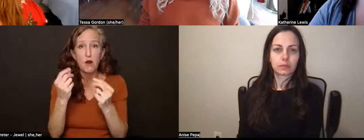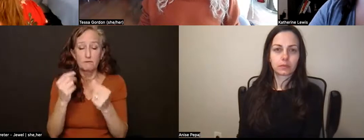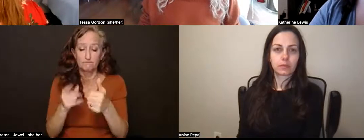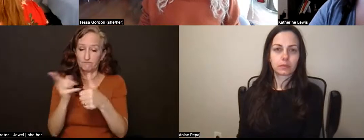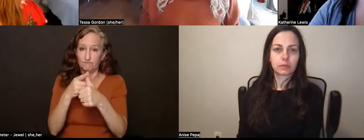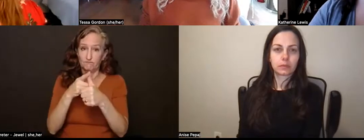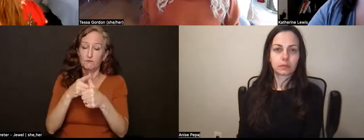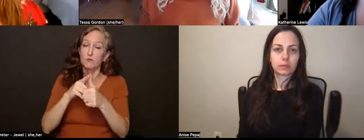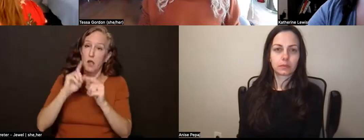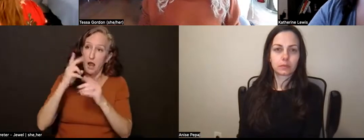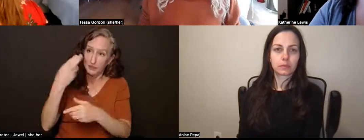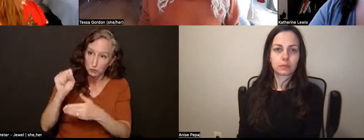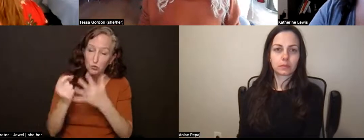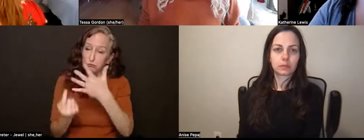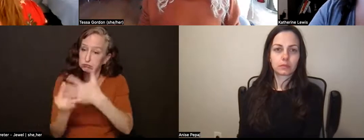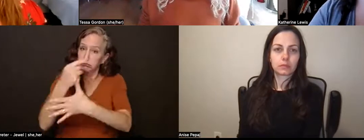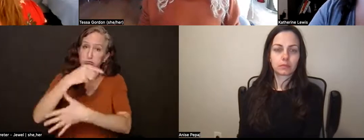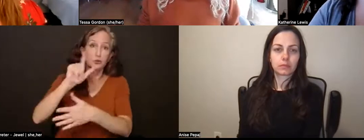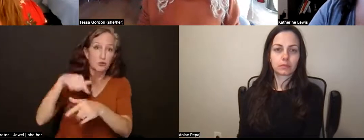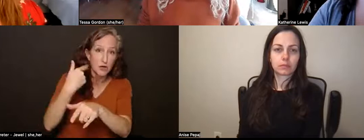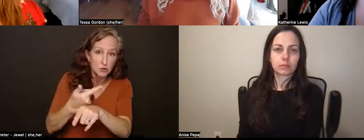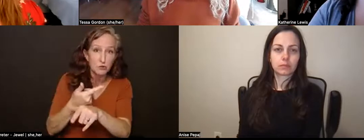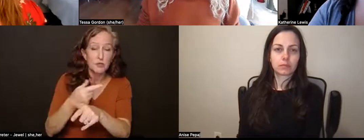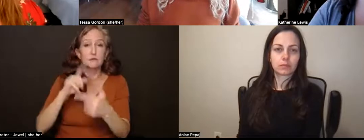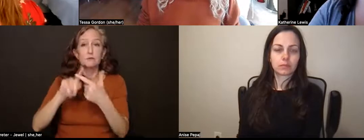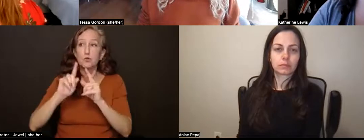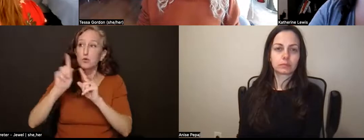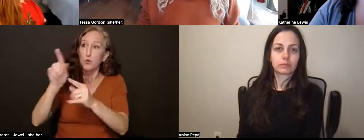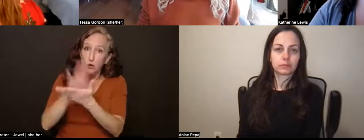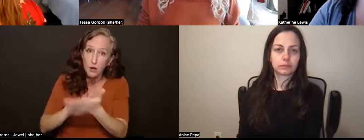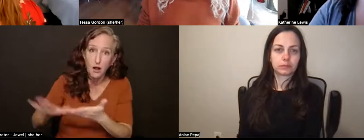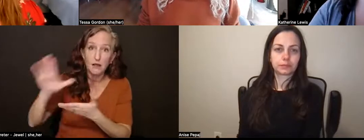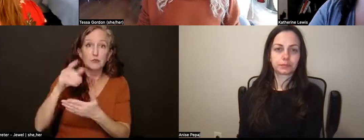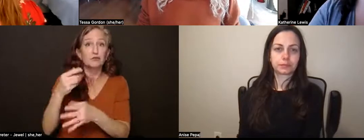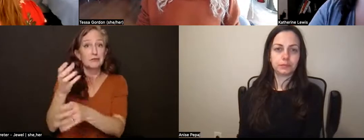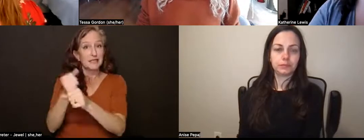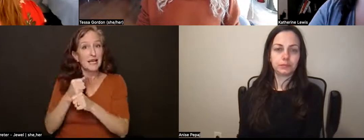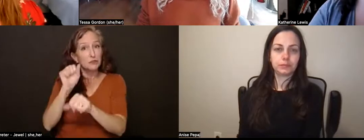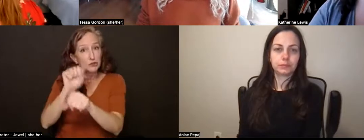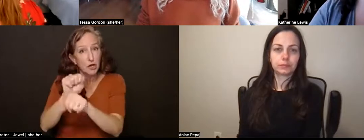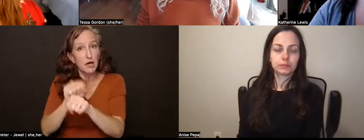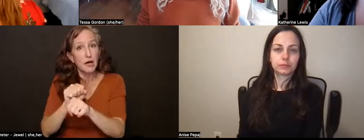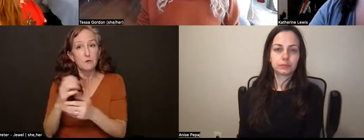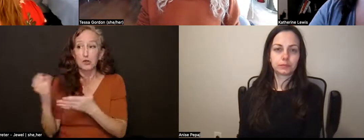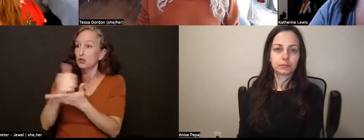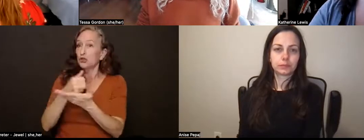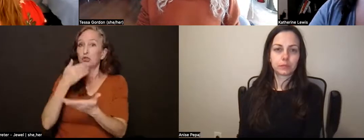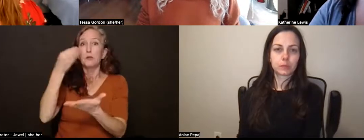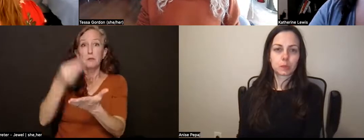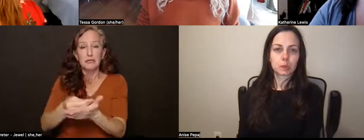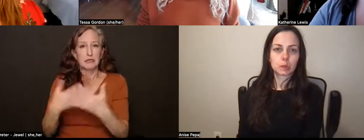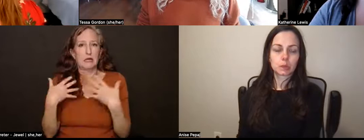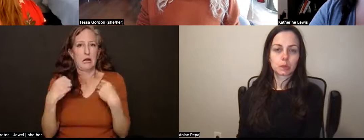school, go to college, get a job, make good money, get health